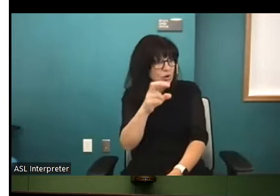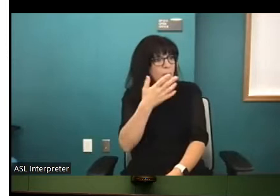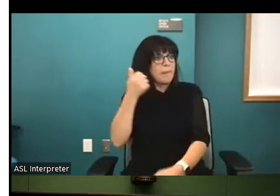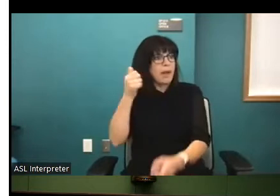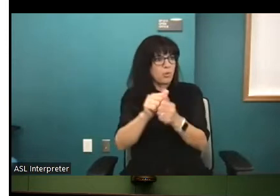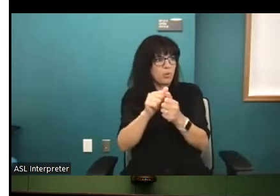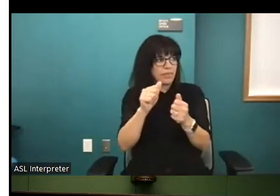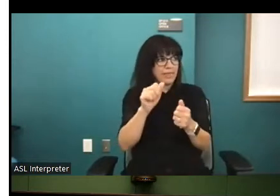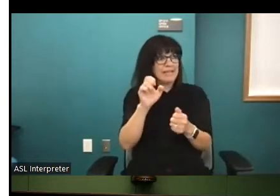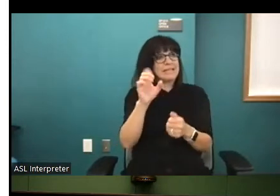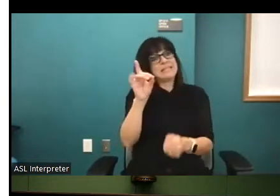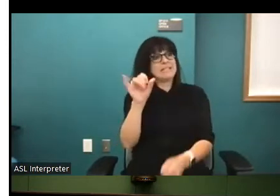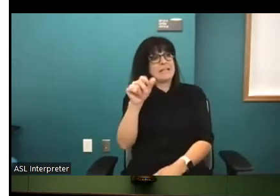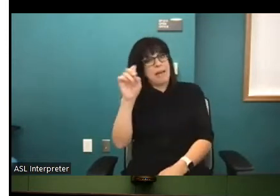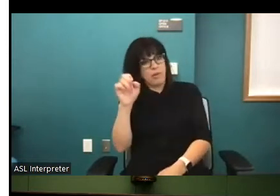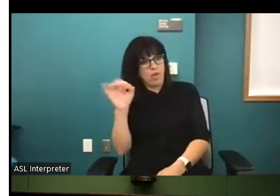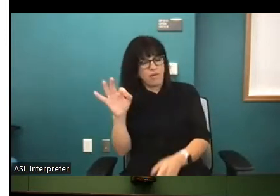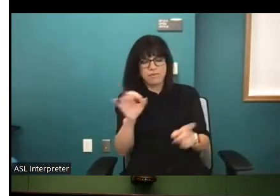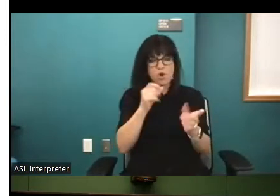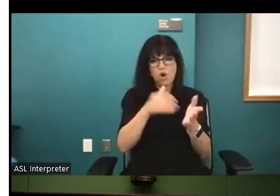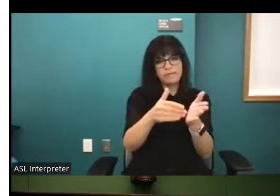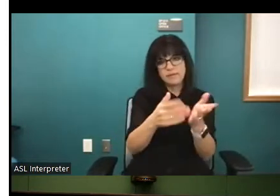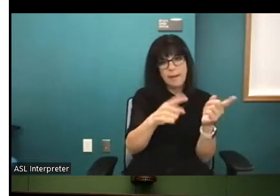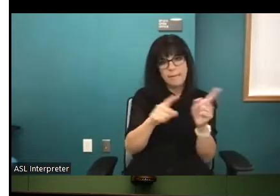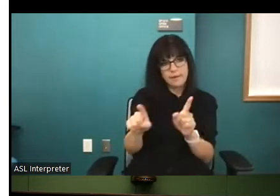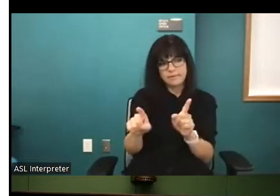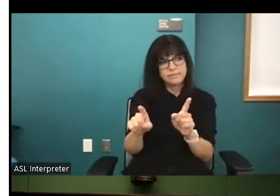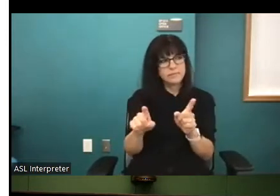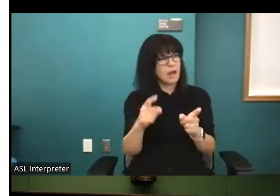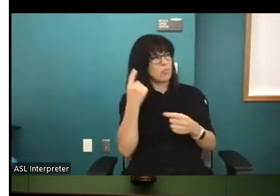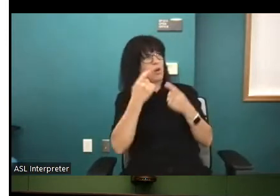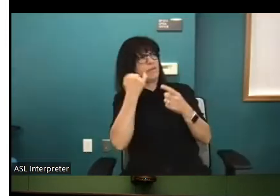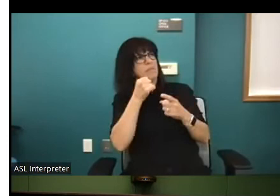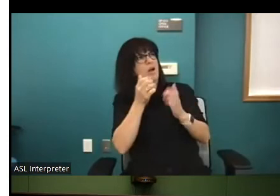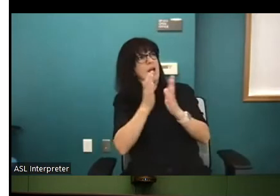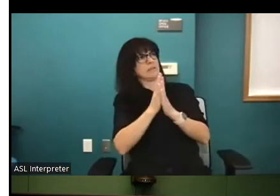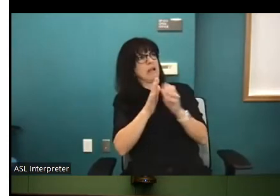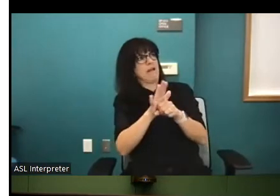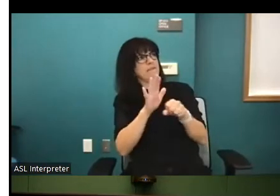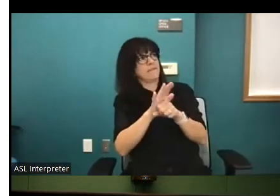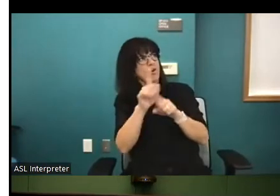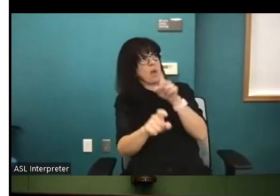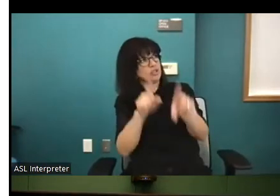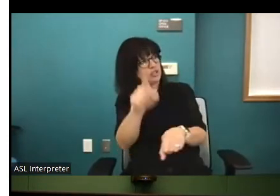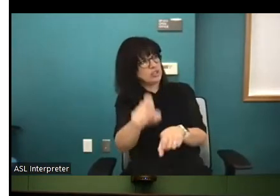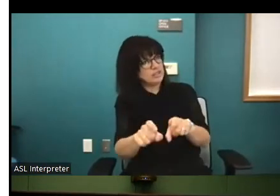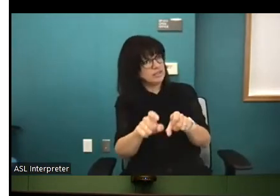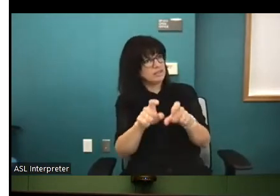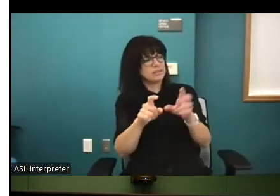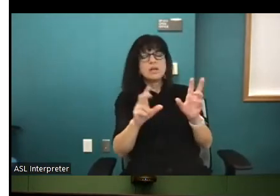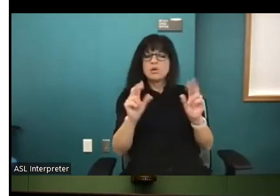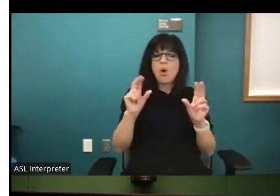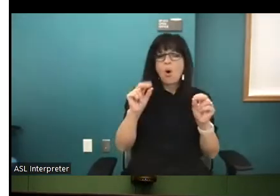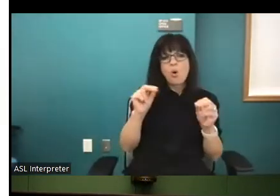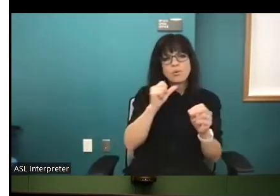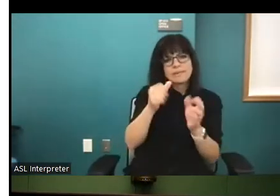Not often, Okay. not often. It's definitely the exception to the rule. I just wondered if I'm not asking enough questions. Yeah, Maybe hard to no, know, it's or- definitely an